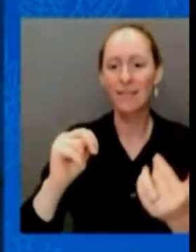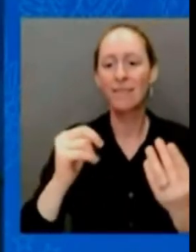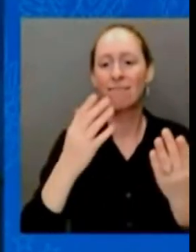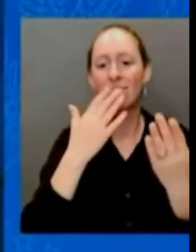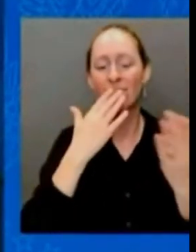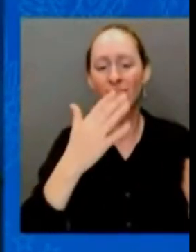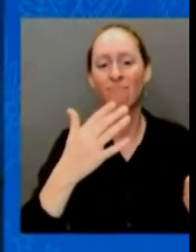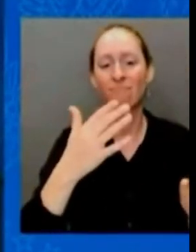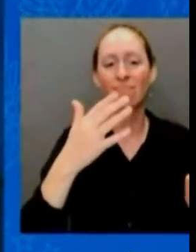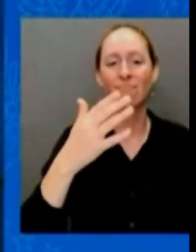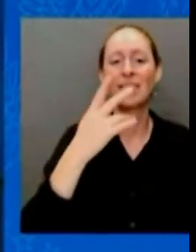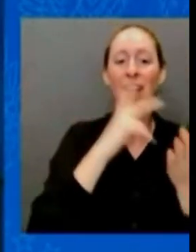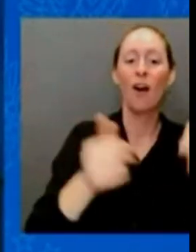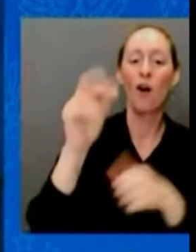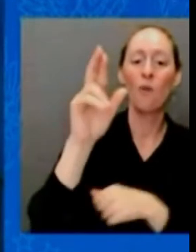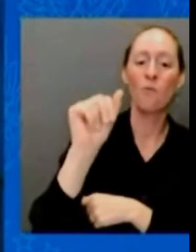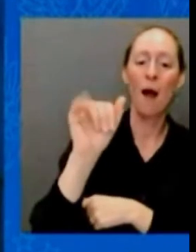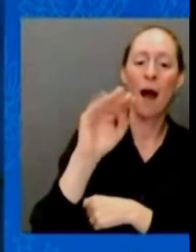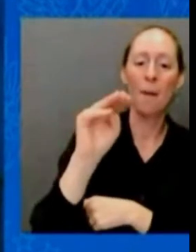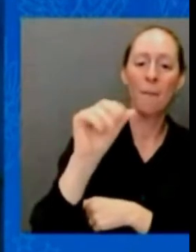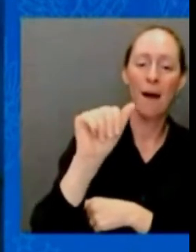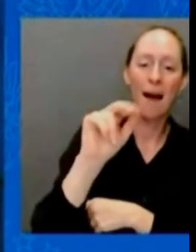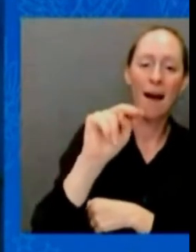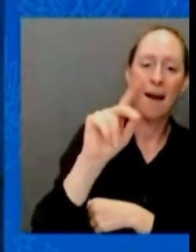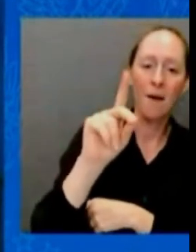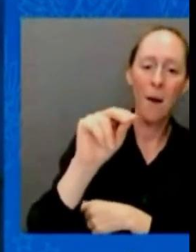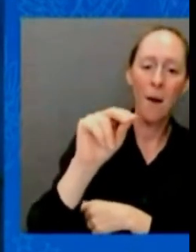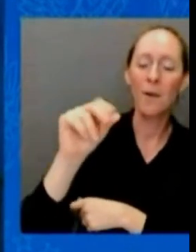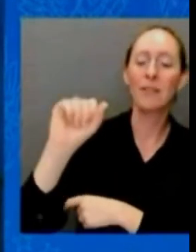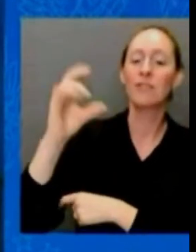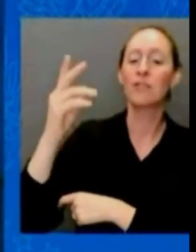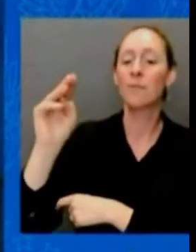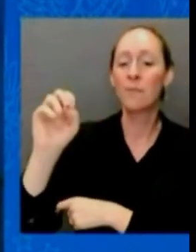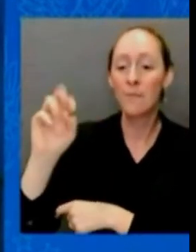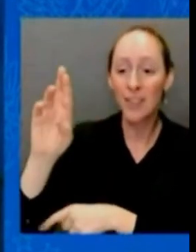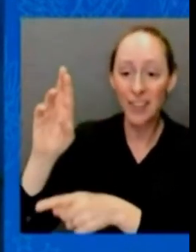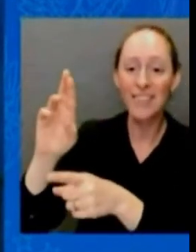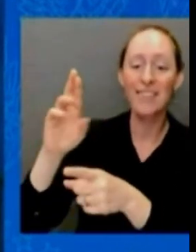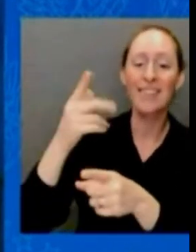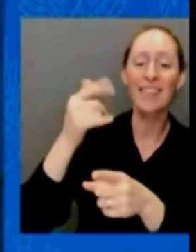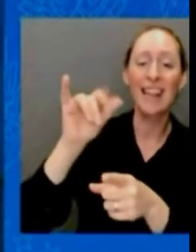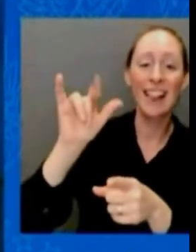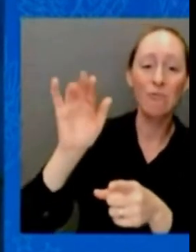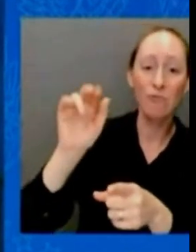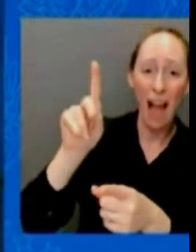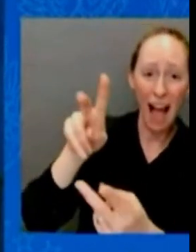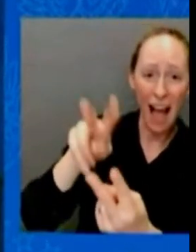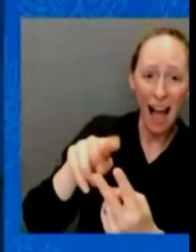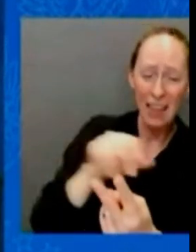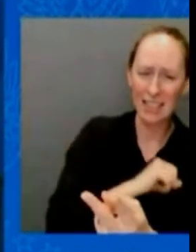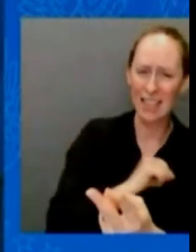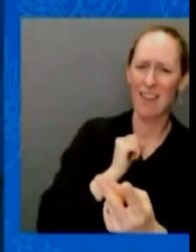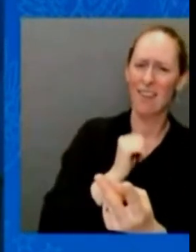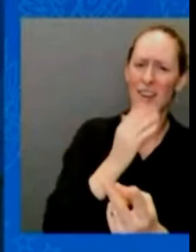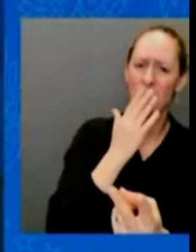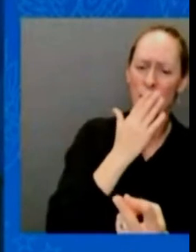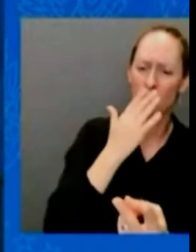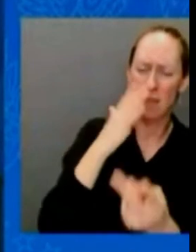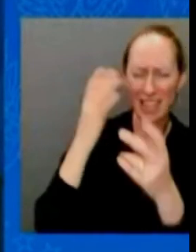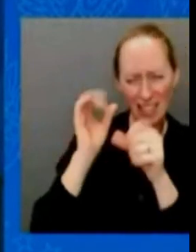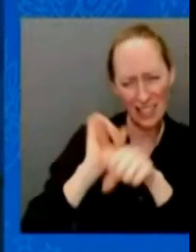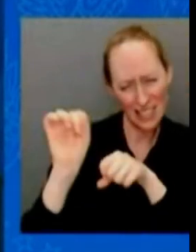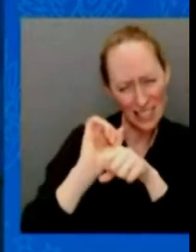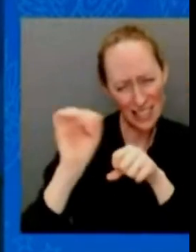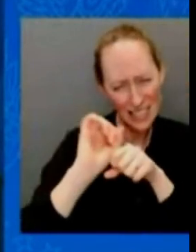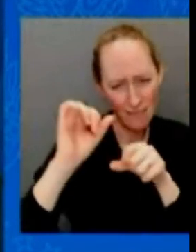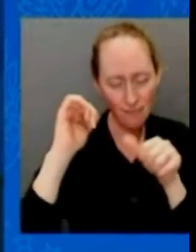Gillibrand, and so many others who ensured CHIPS became a reality. Senator Schumer, in particular,